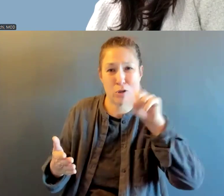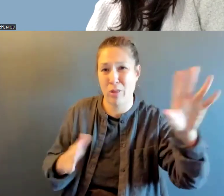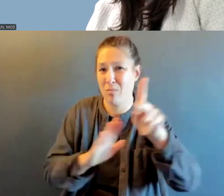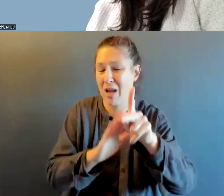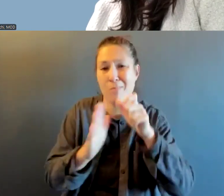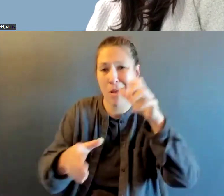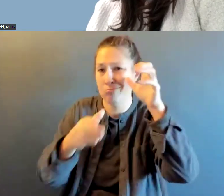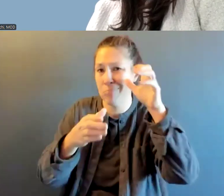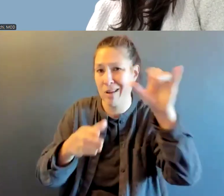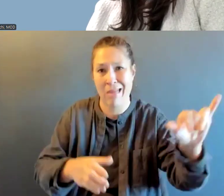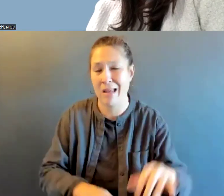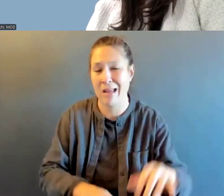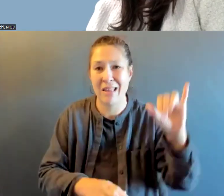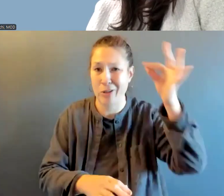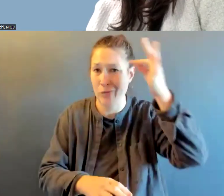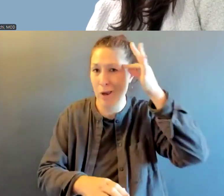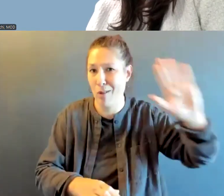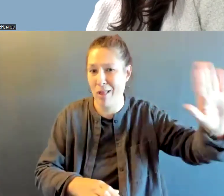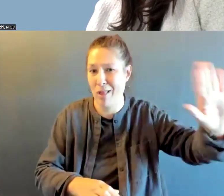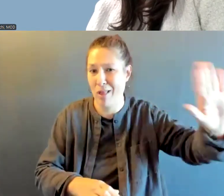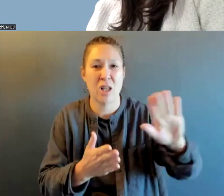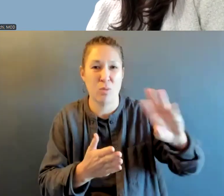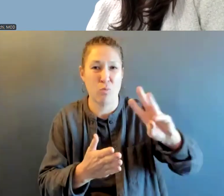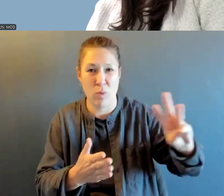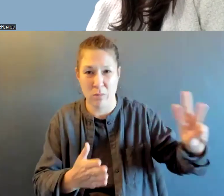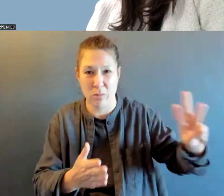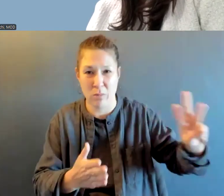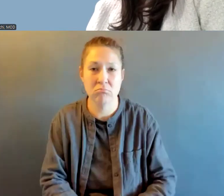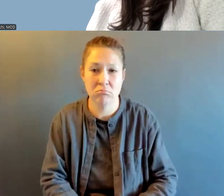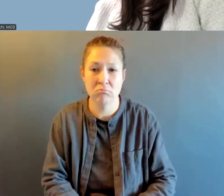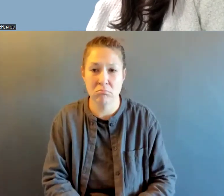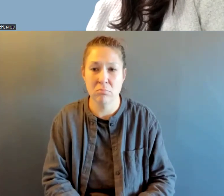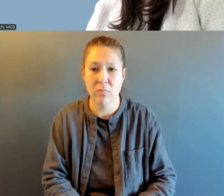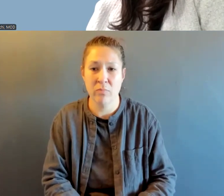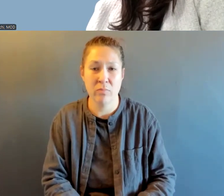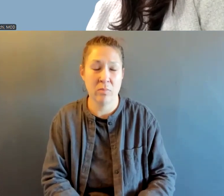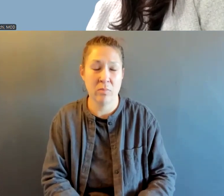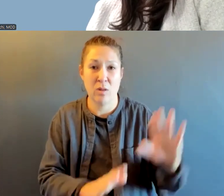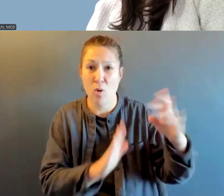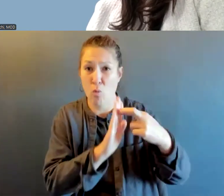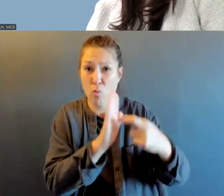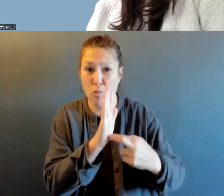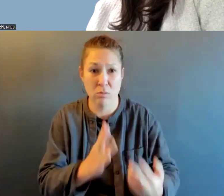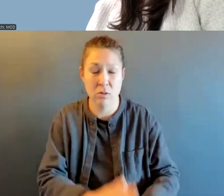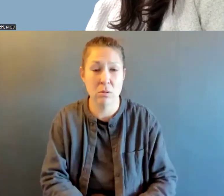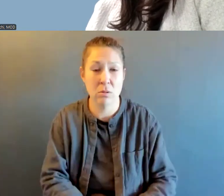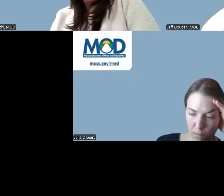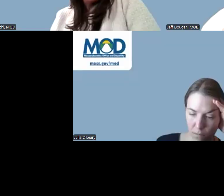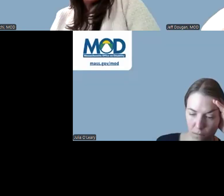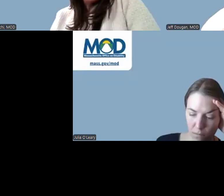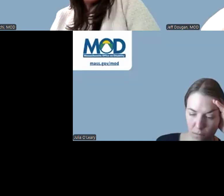CDBG. So I would suggest visiting their website, seeing what the parameters are, and talk to you if you have one, a